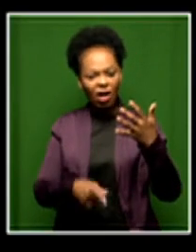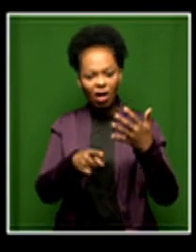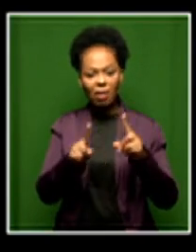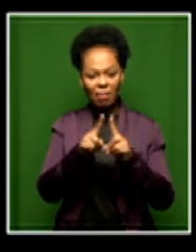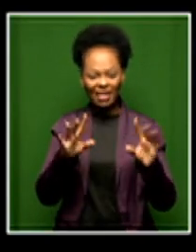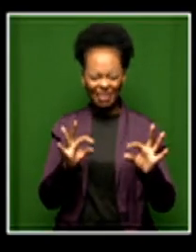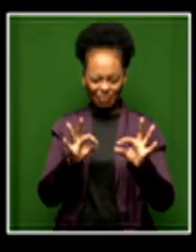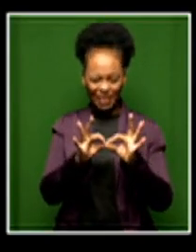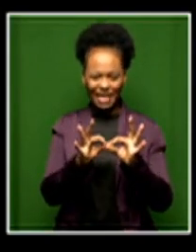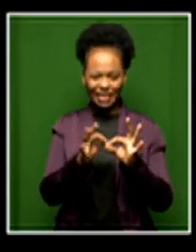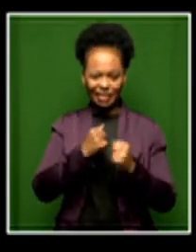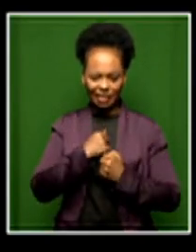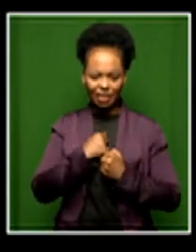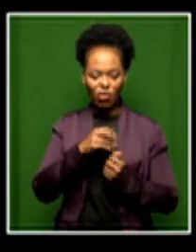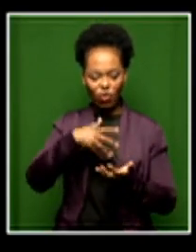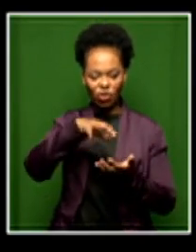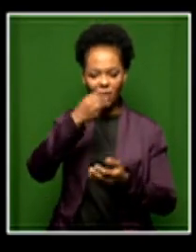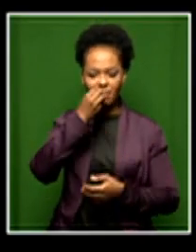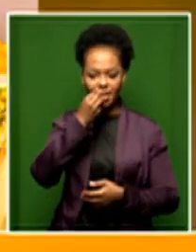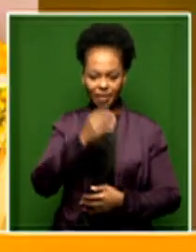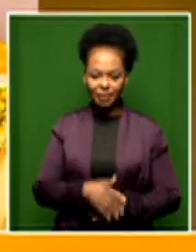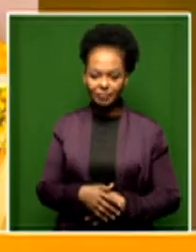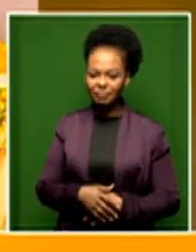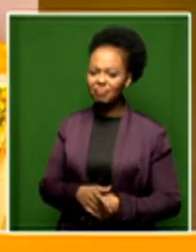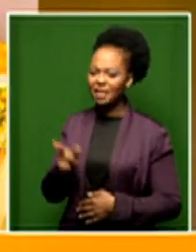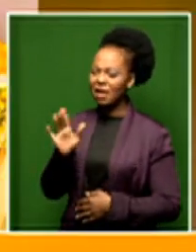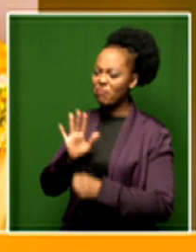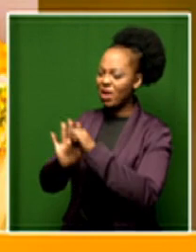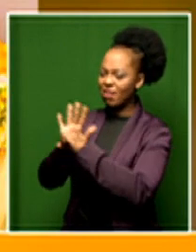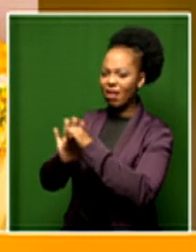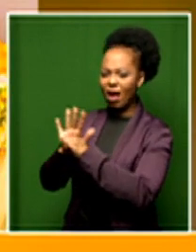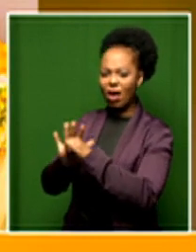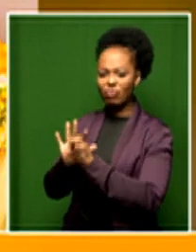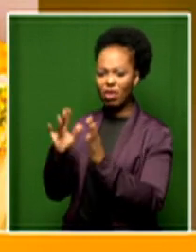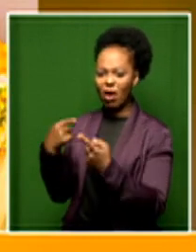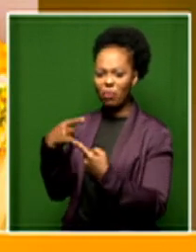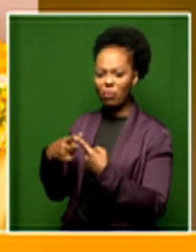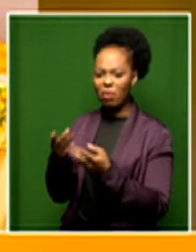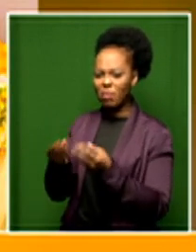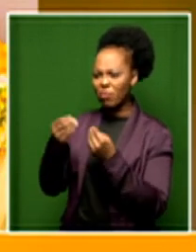okay. My specialty, gourmet food. All right, and how would you say your background influenced your career?